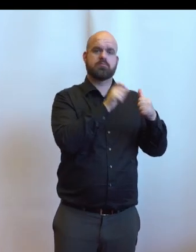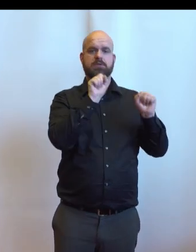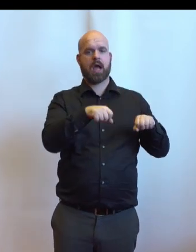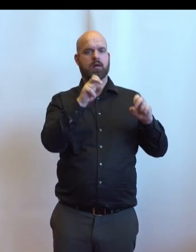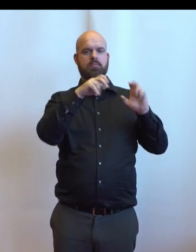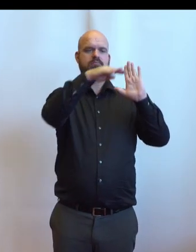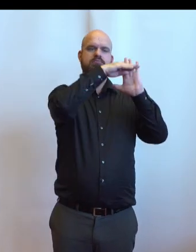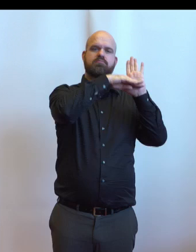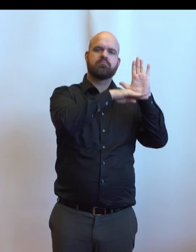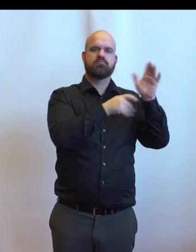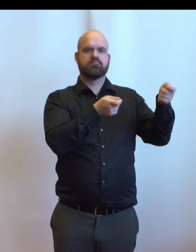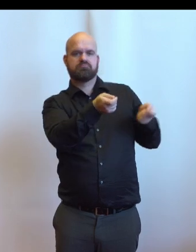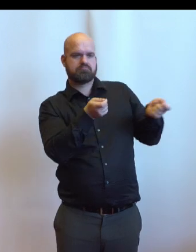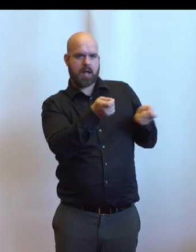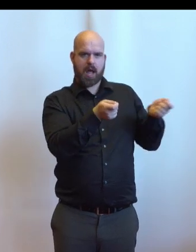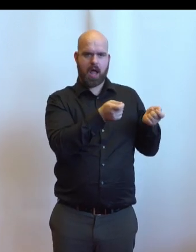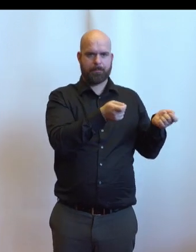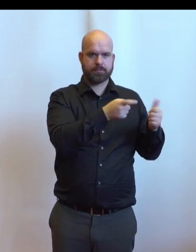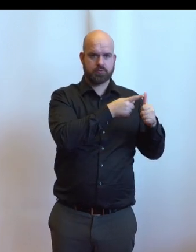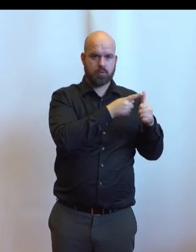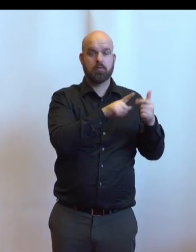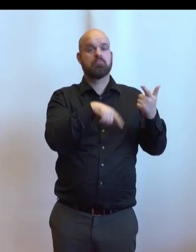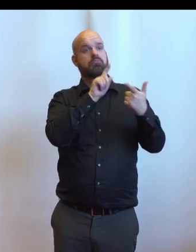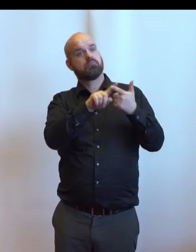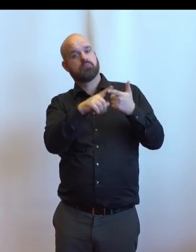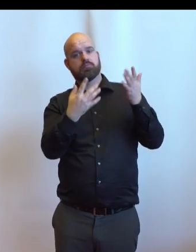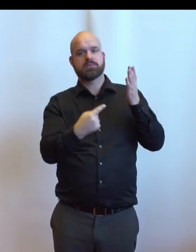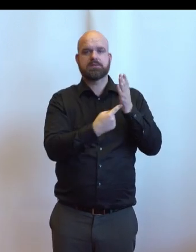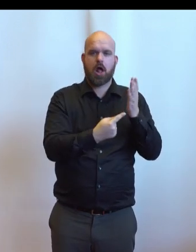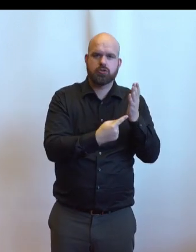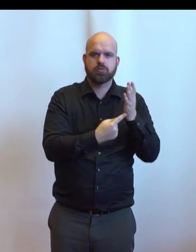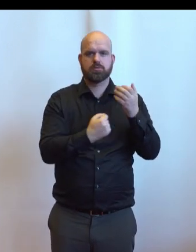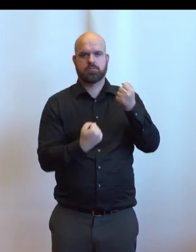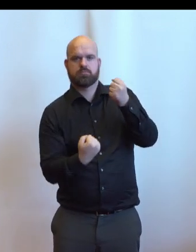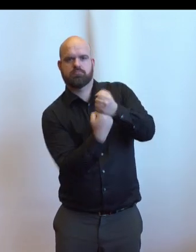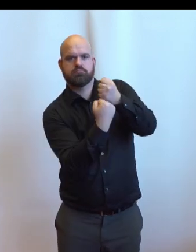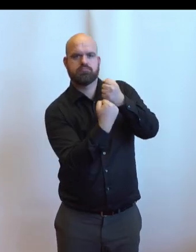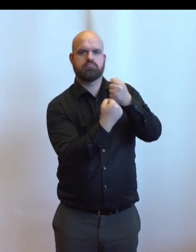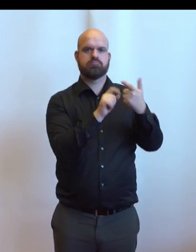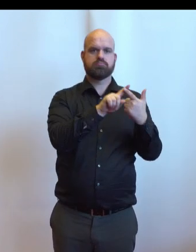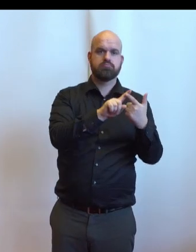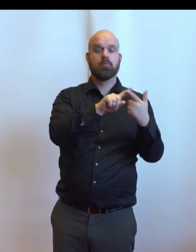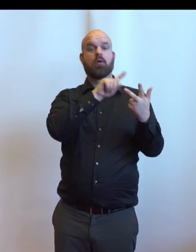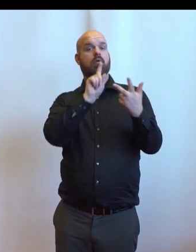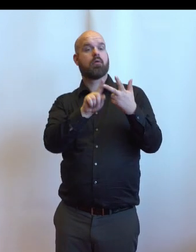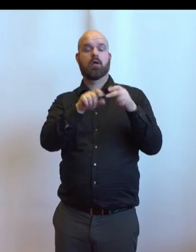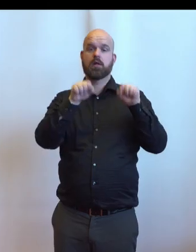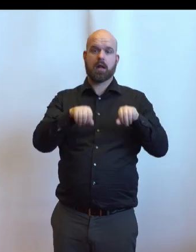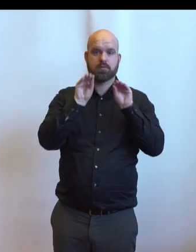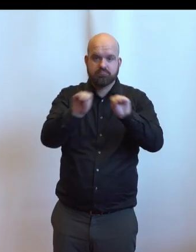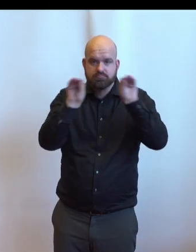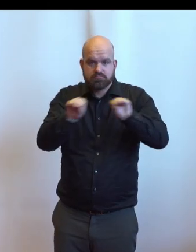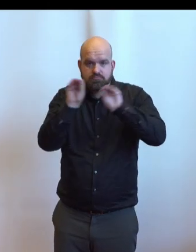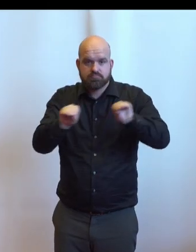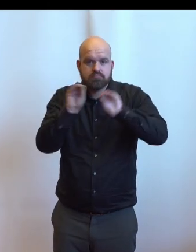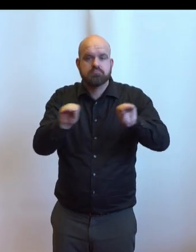tech. Some of it may be doing things like JAWS scripting or providing training, etc. And then the obvious, you